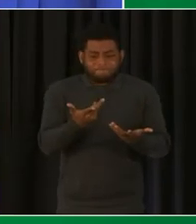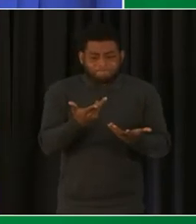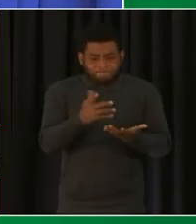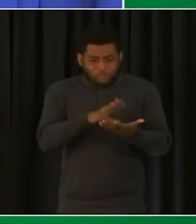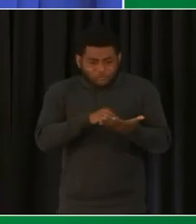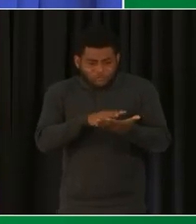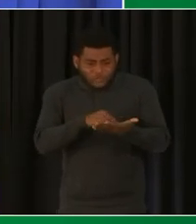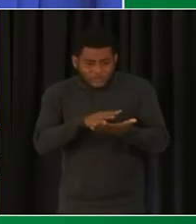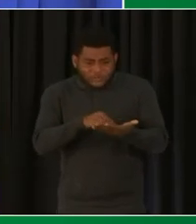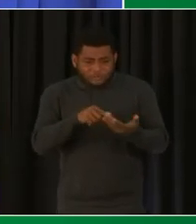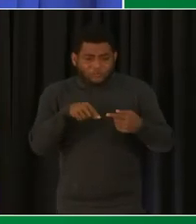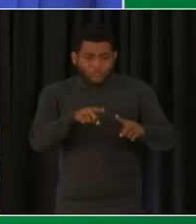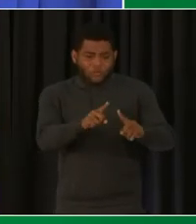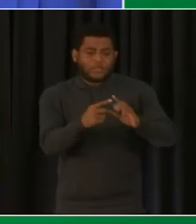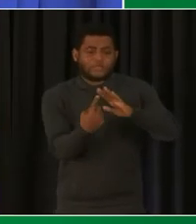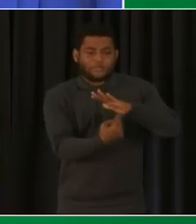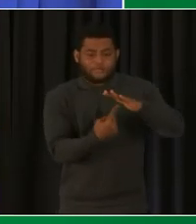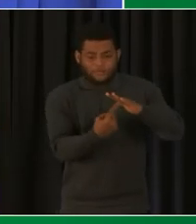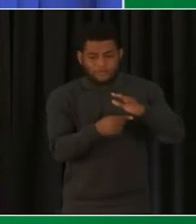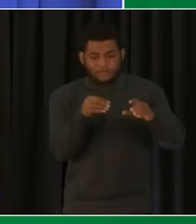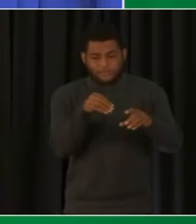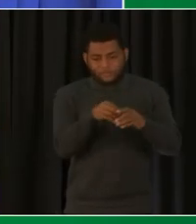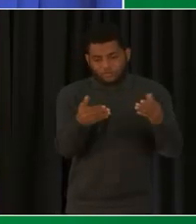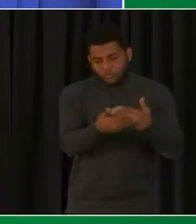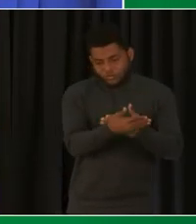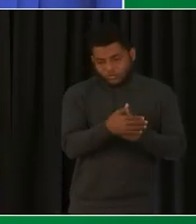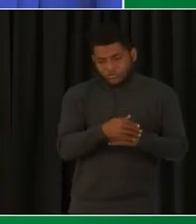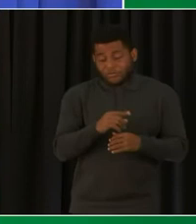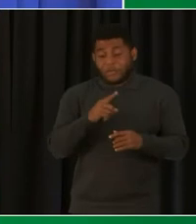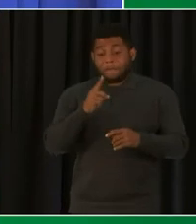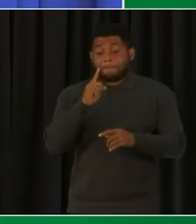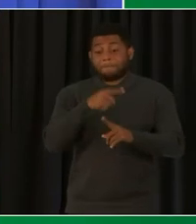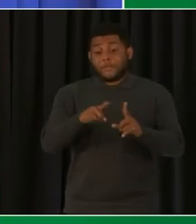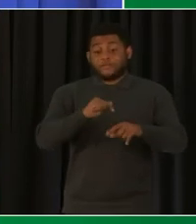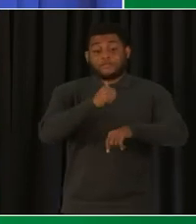health isolation room. But it is, you know, pretty much set